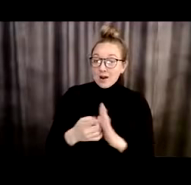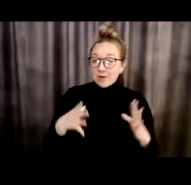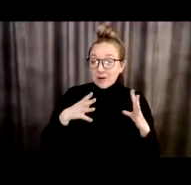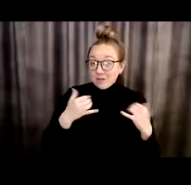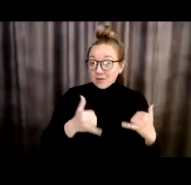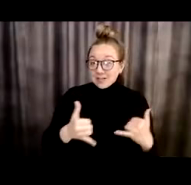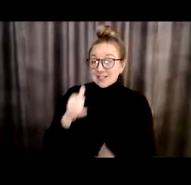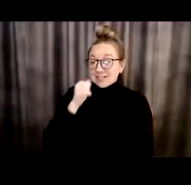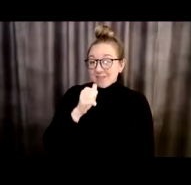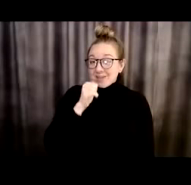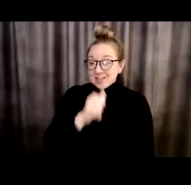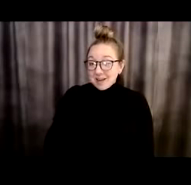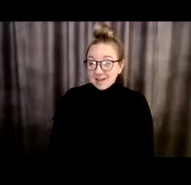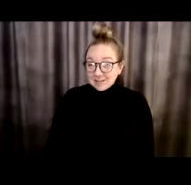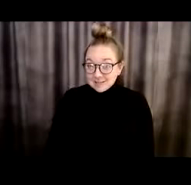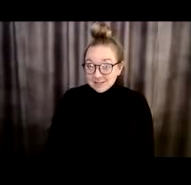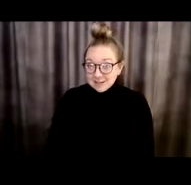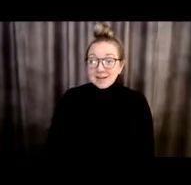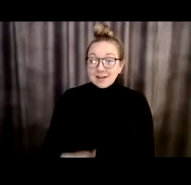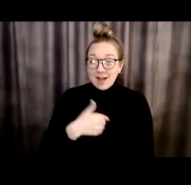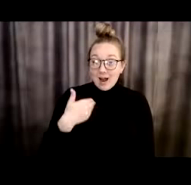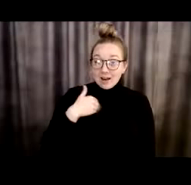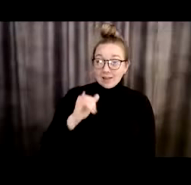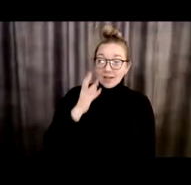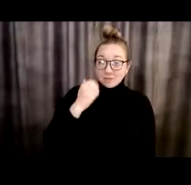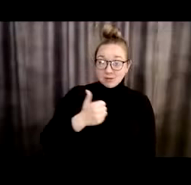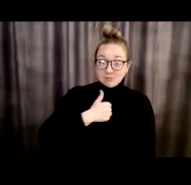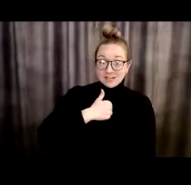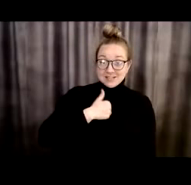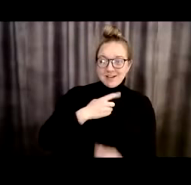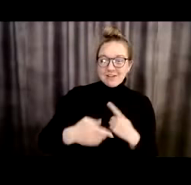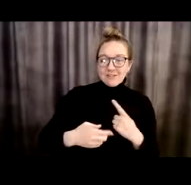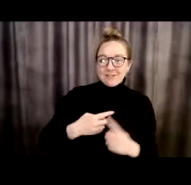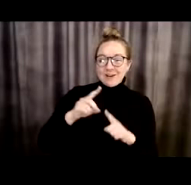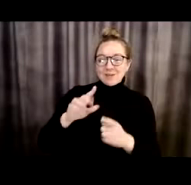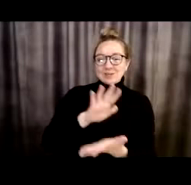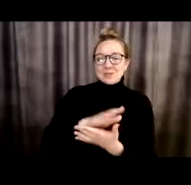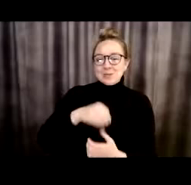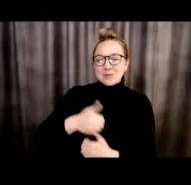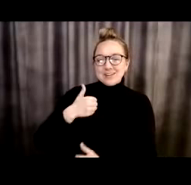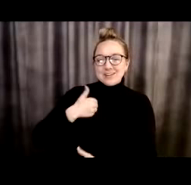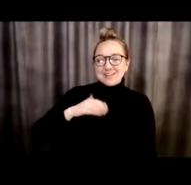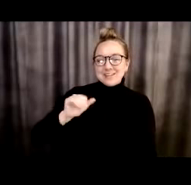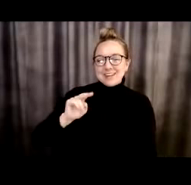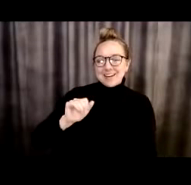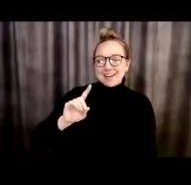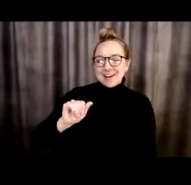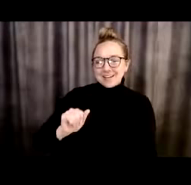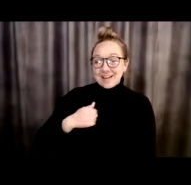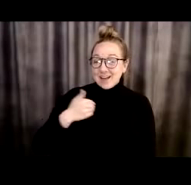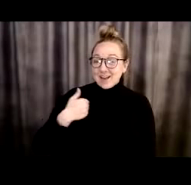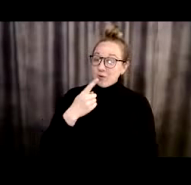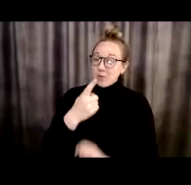Aria, Carla, I've had that experience when I was in school in Canada and not here. I had an hour every day.